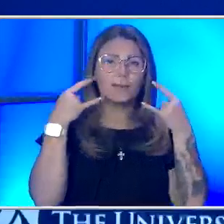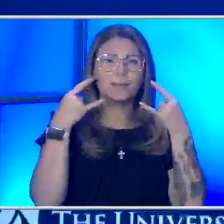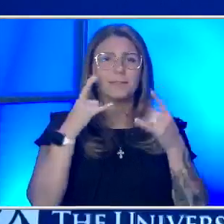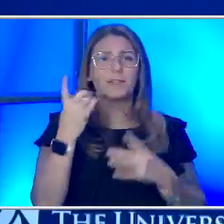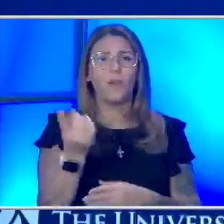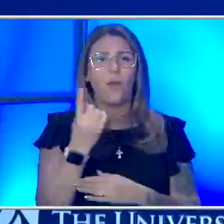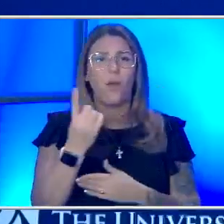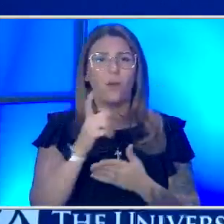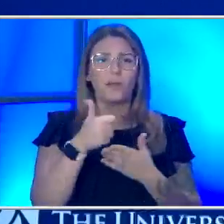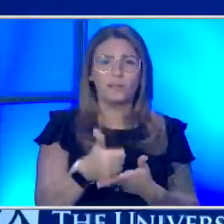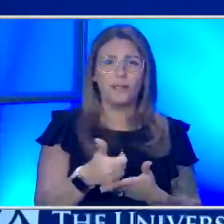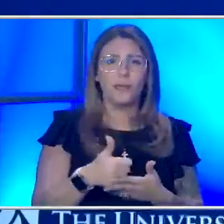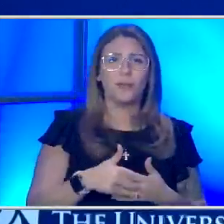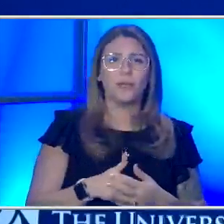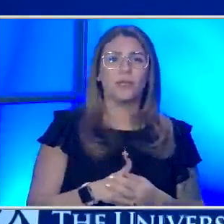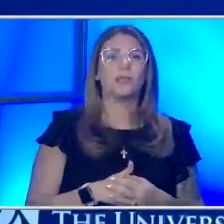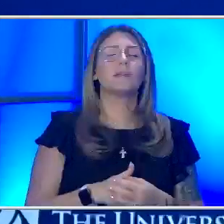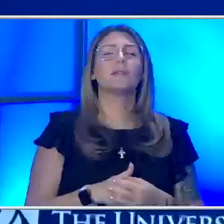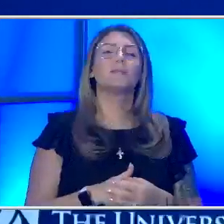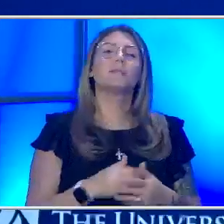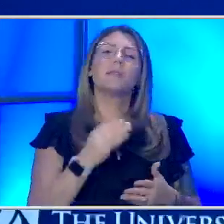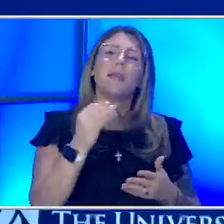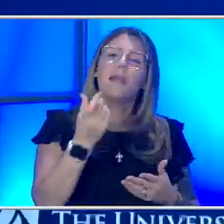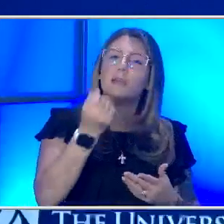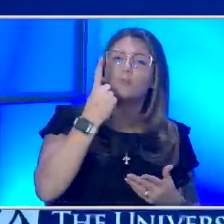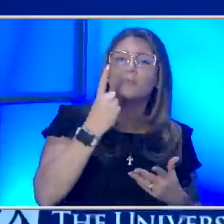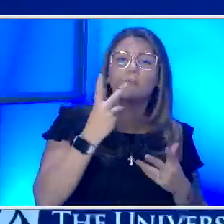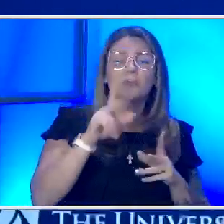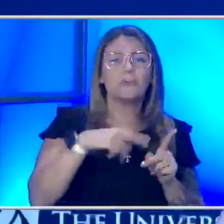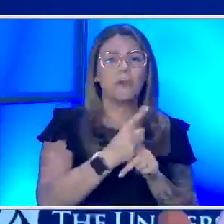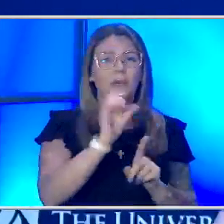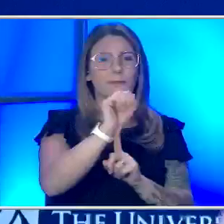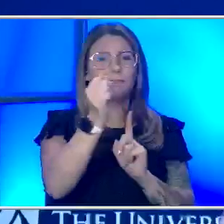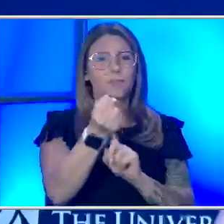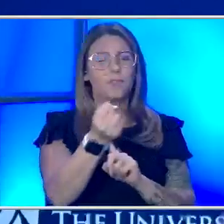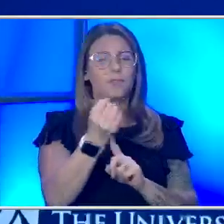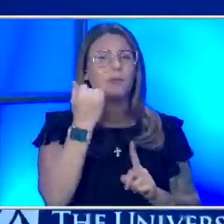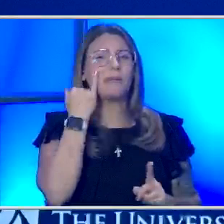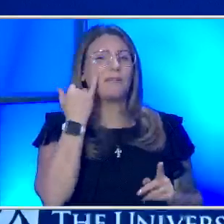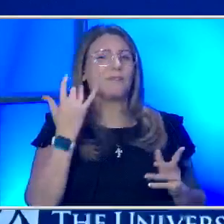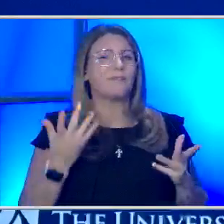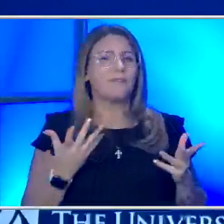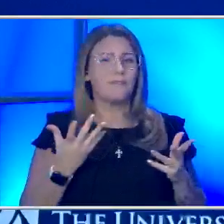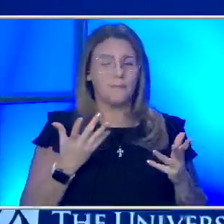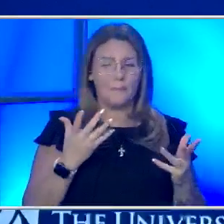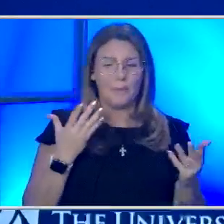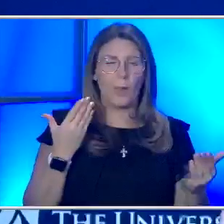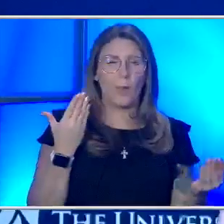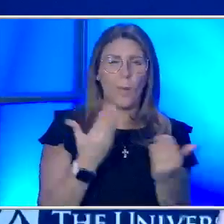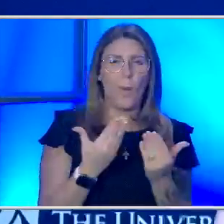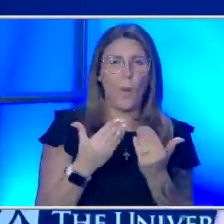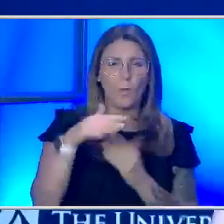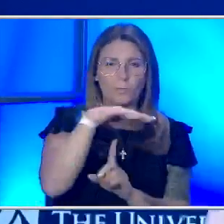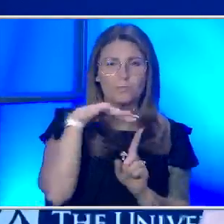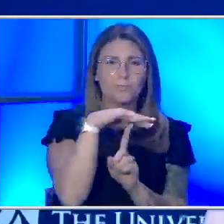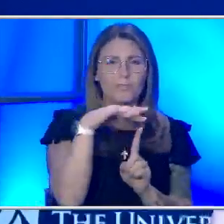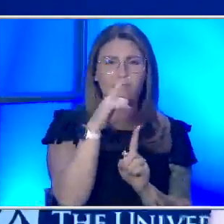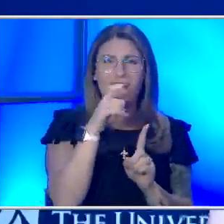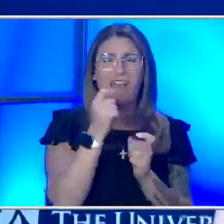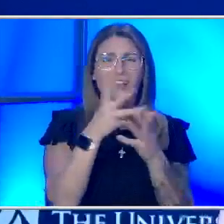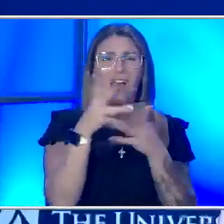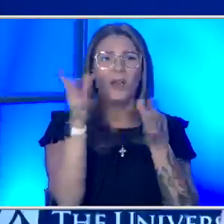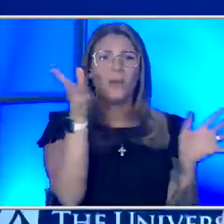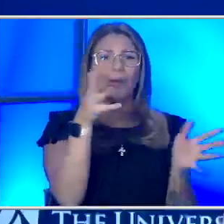okay. Understanding what kind of situation you're in, especially if you are in a closed space with poor ventilation. Traveling, I